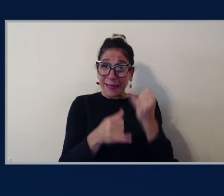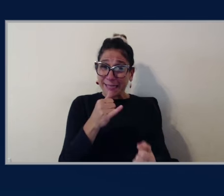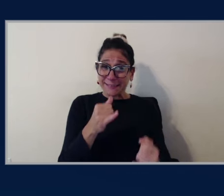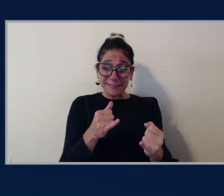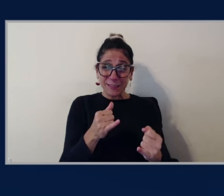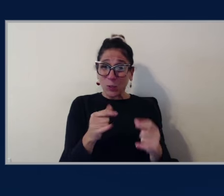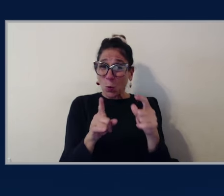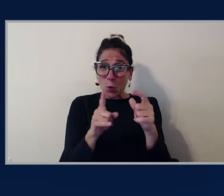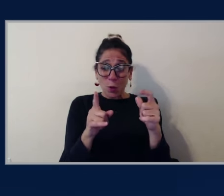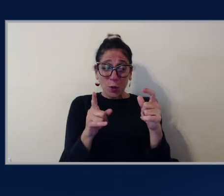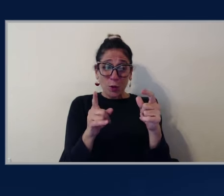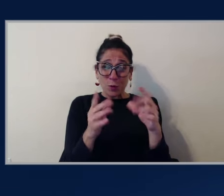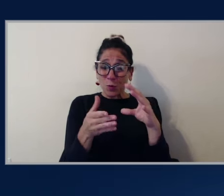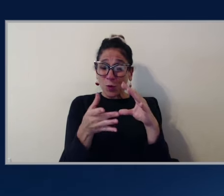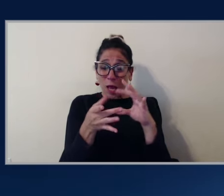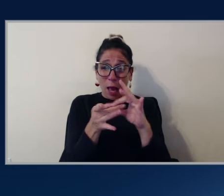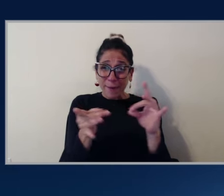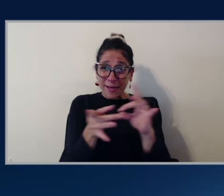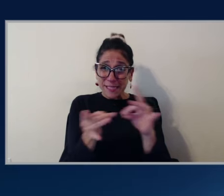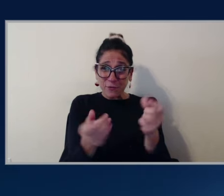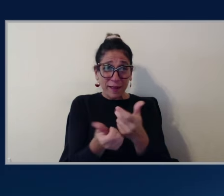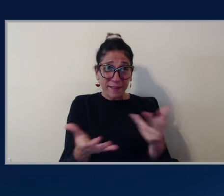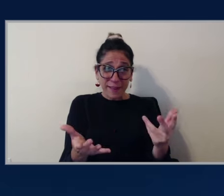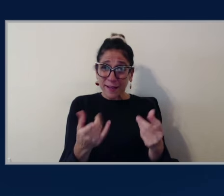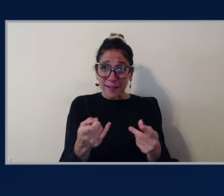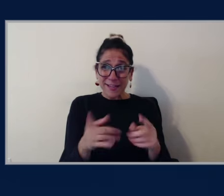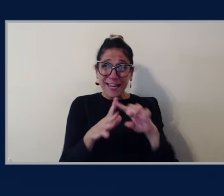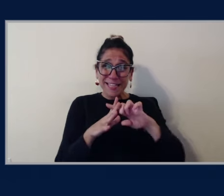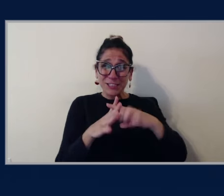Where can we find things? Yep. So getting started